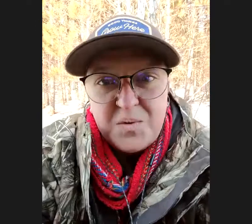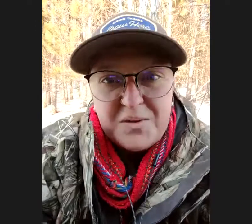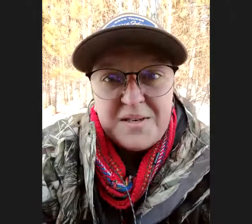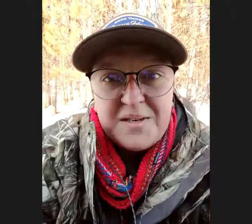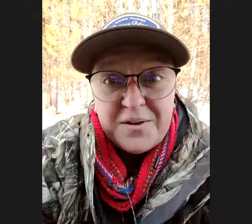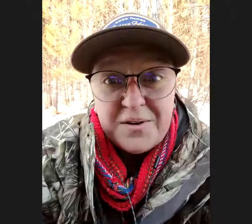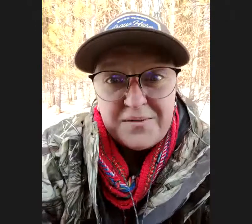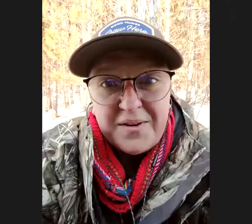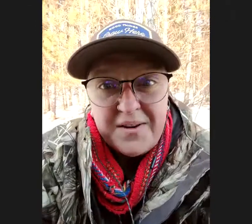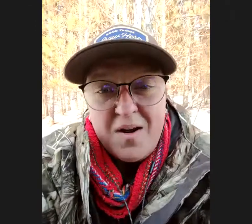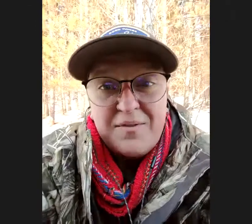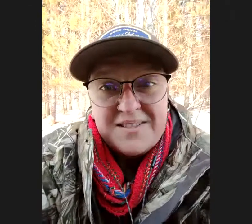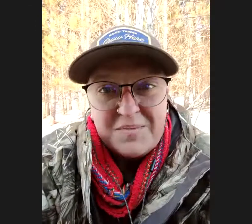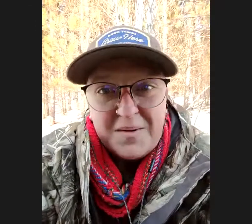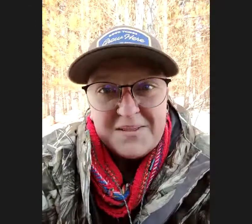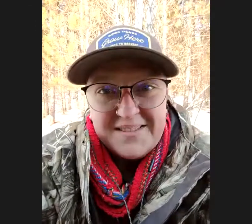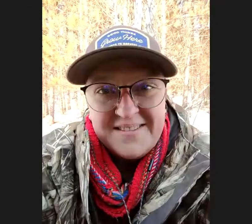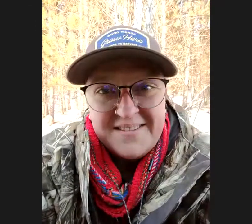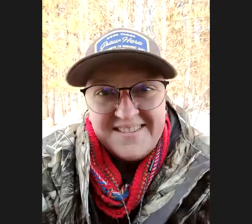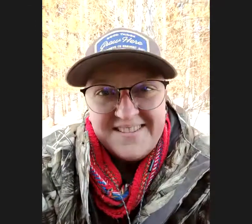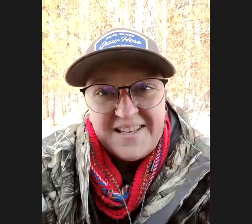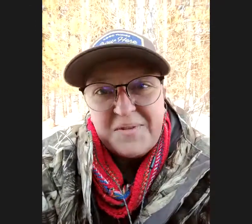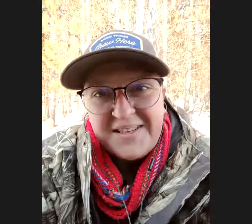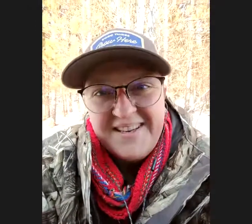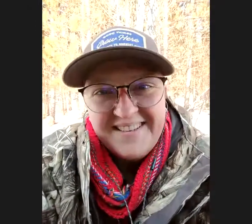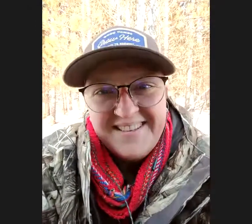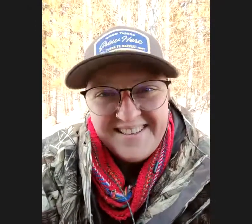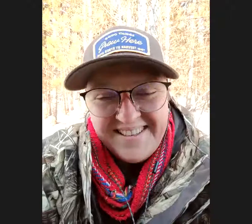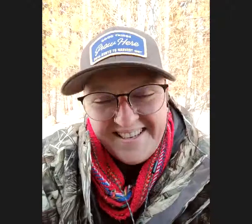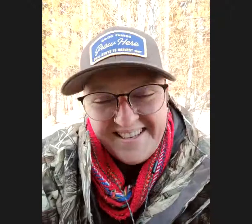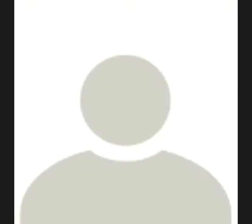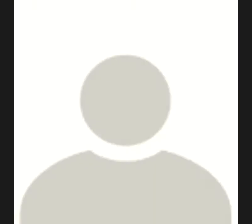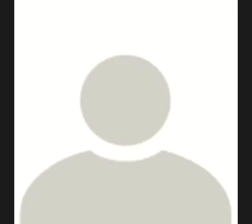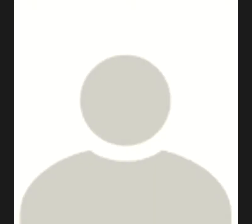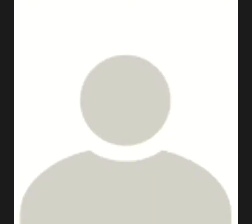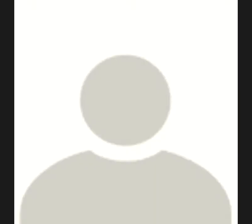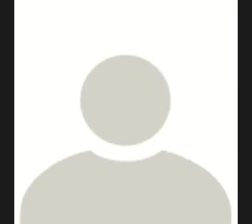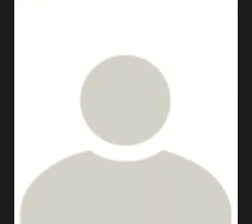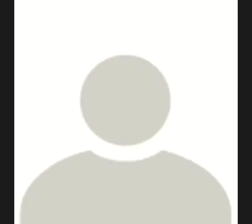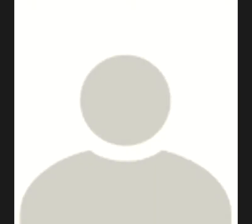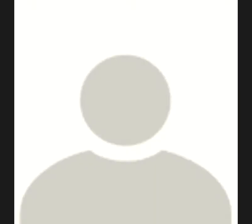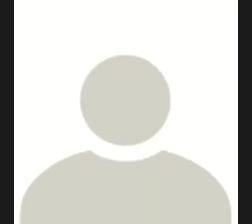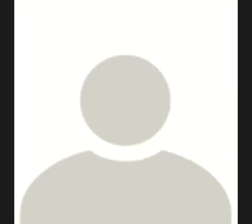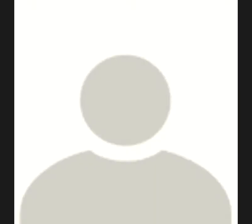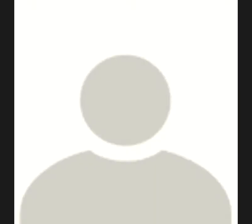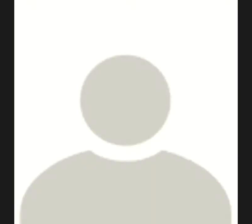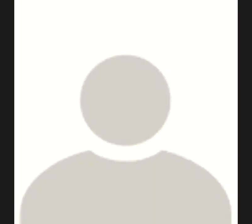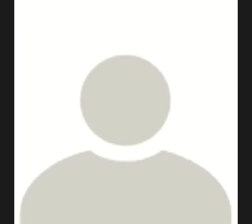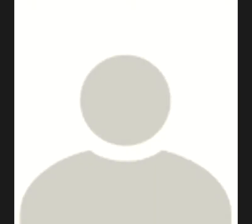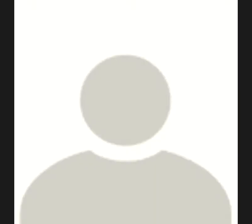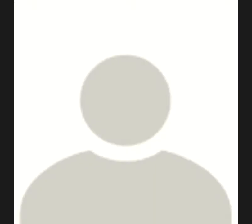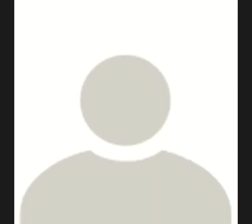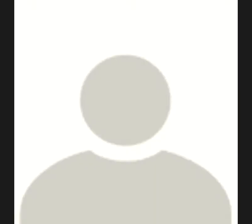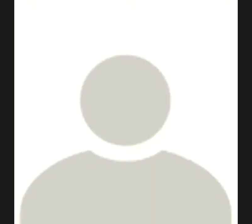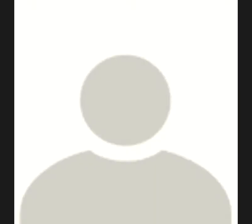Those two scenarios are very obvious sometimes. That's what I'll say. Great. Yeah. Mani, are you finding